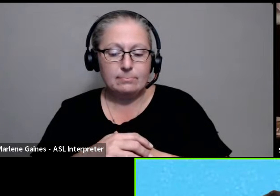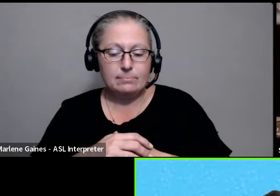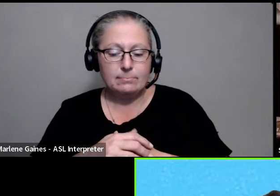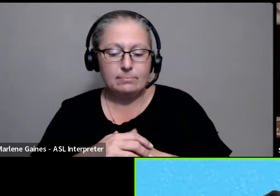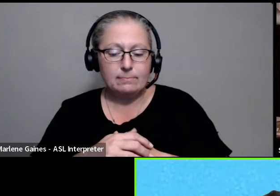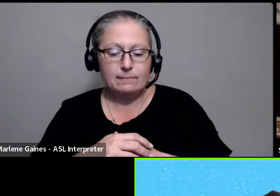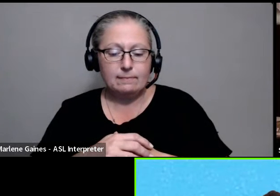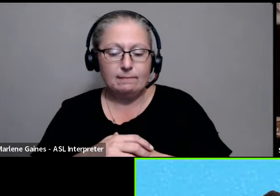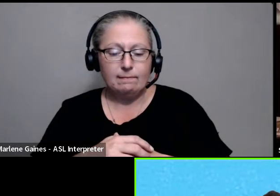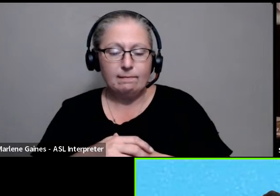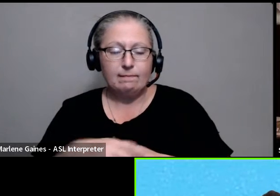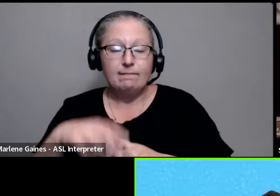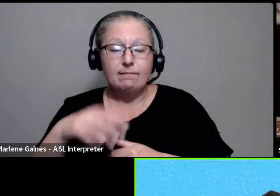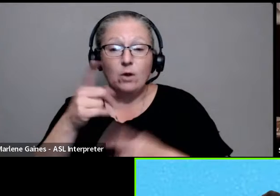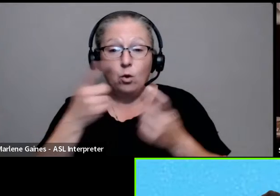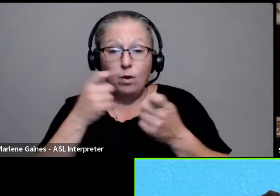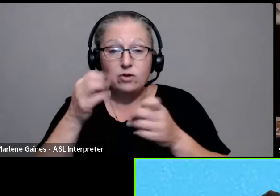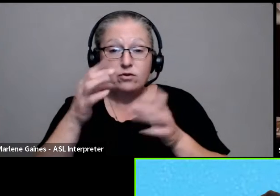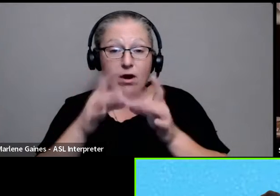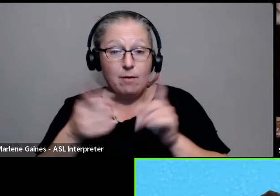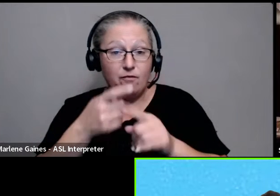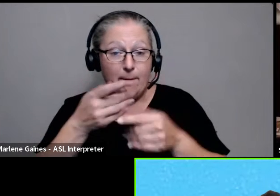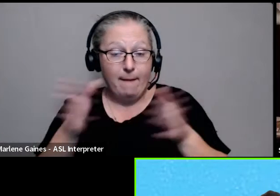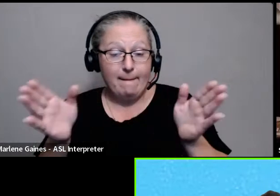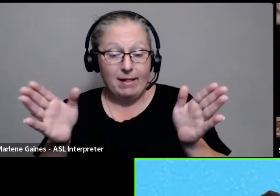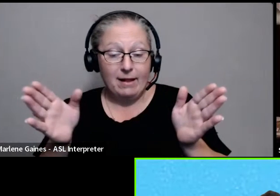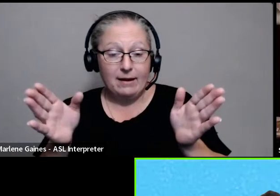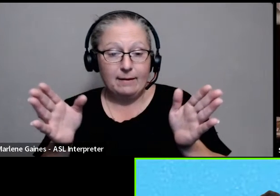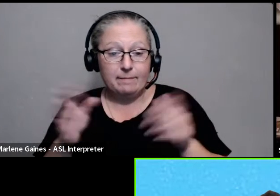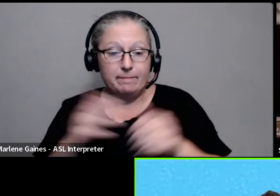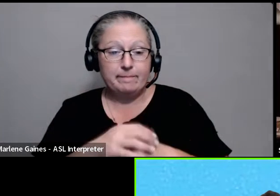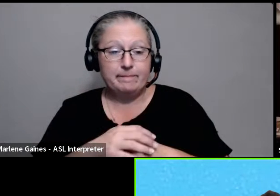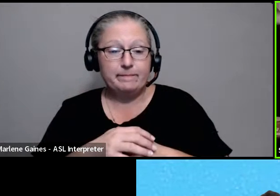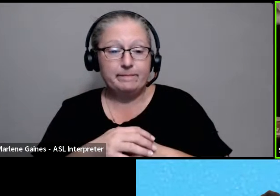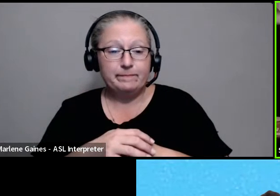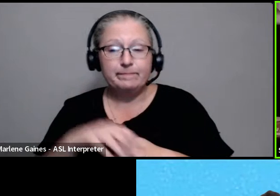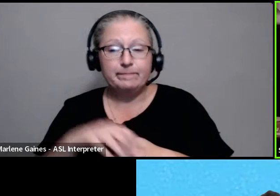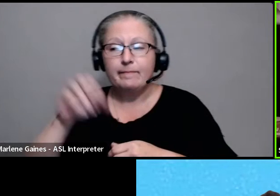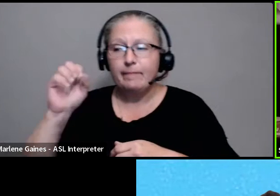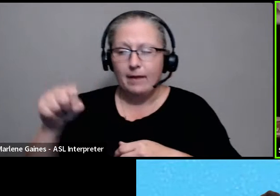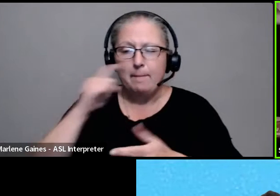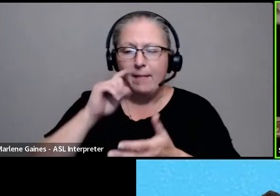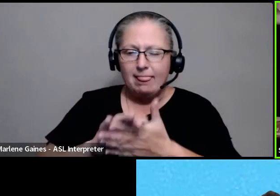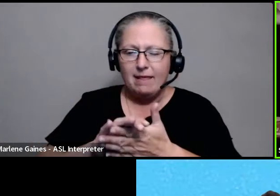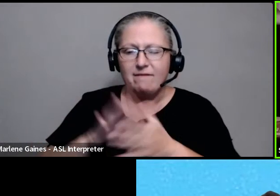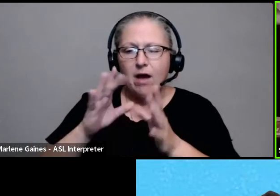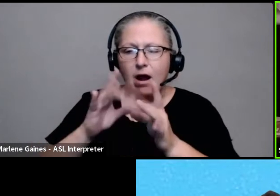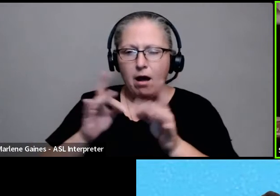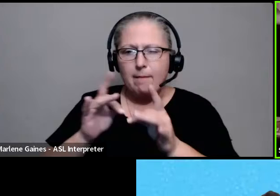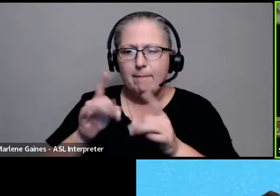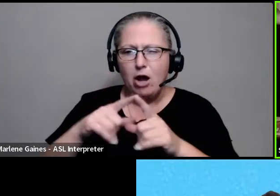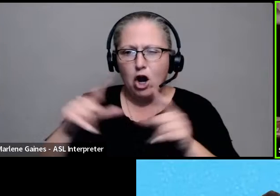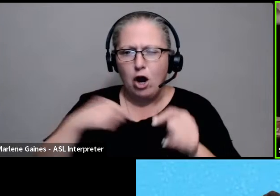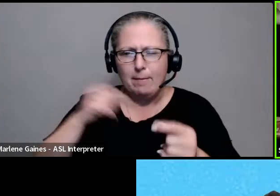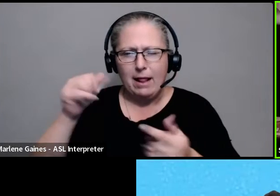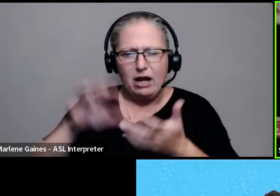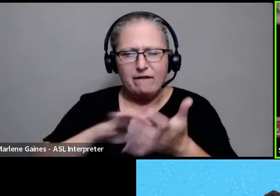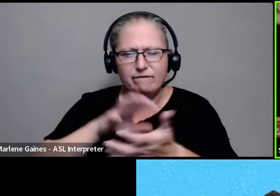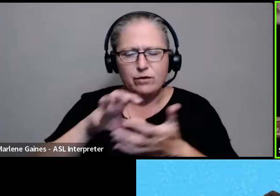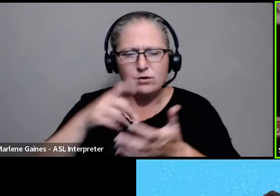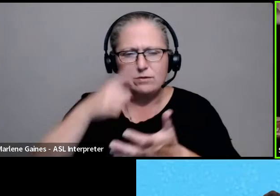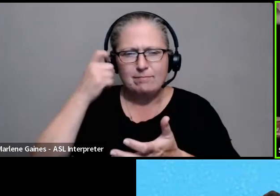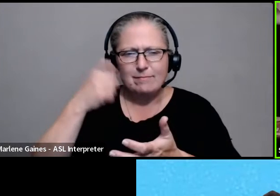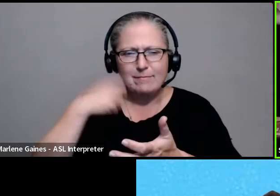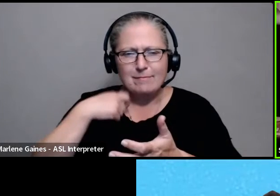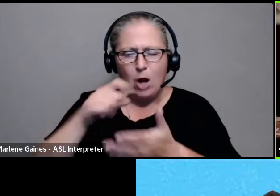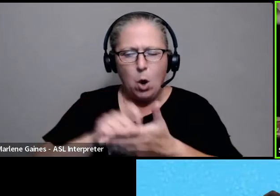Okay, are there any questions or comments from the public? Yes, I believe we have a comment card. I'm a little confused because I got some